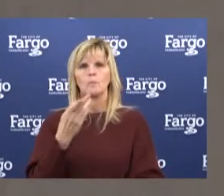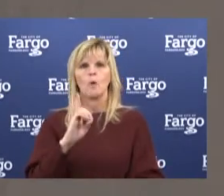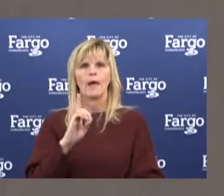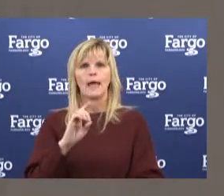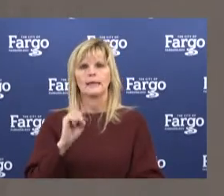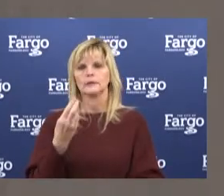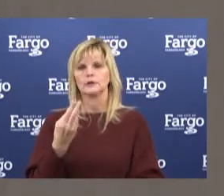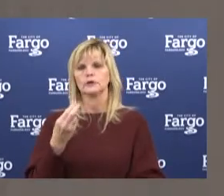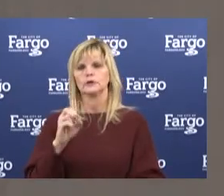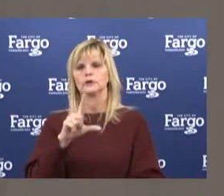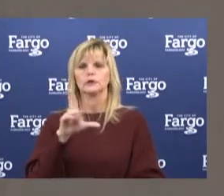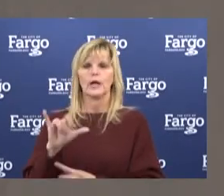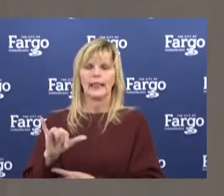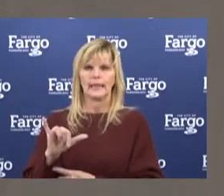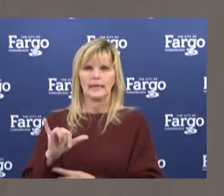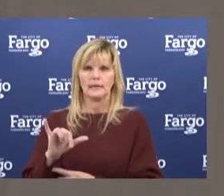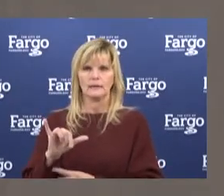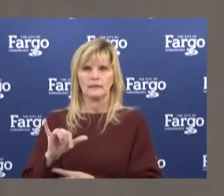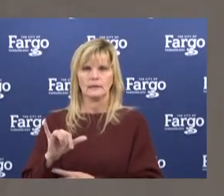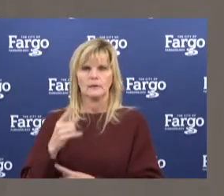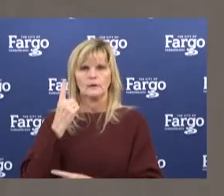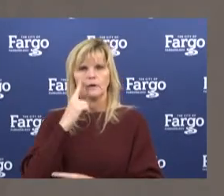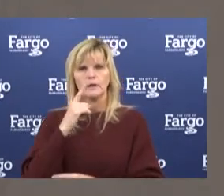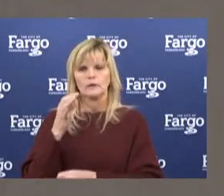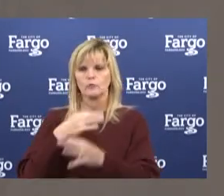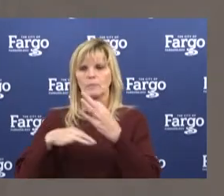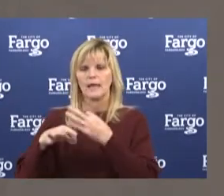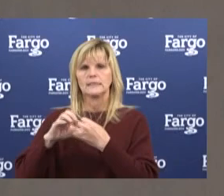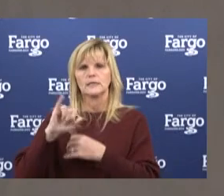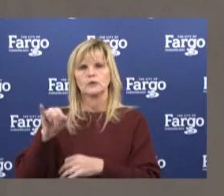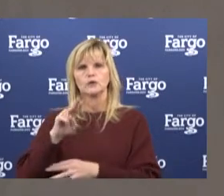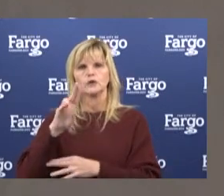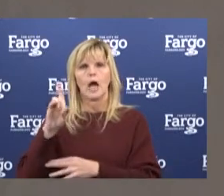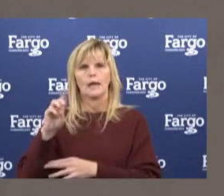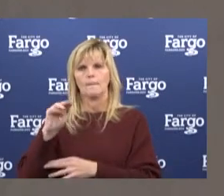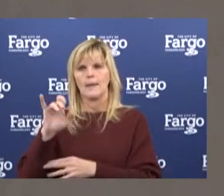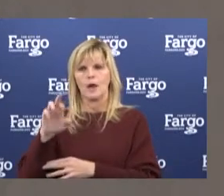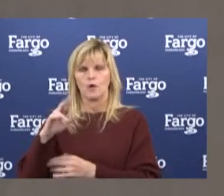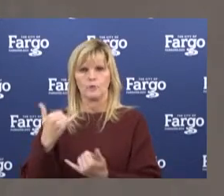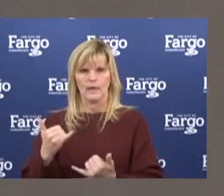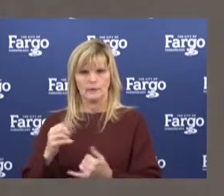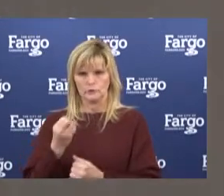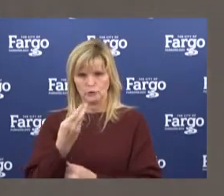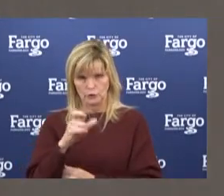Shelley Carlson is in for Mayor Judd today. Shelley, you're on.